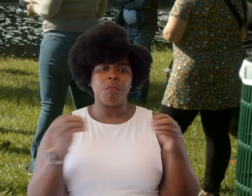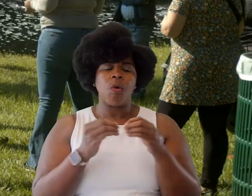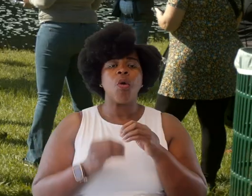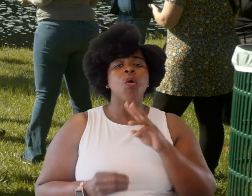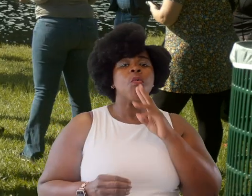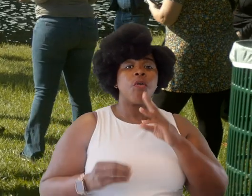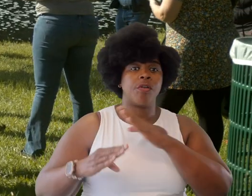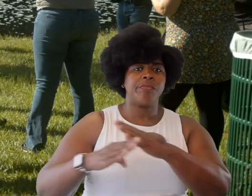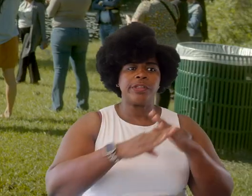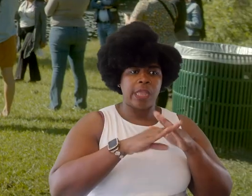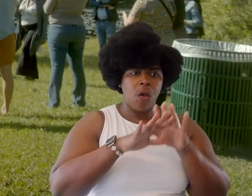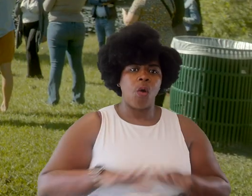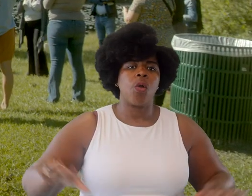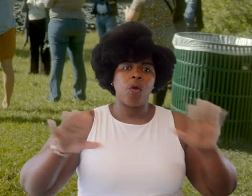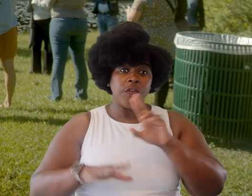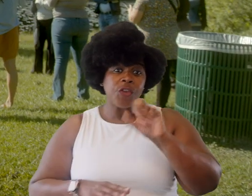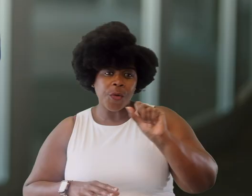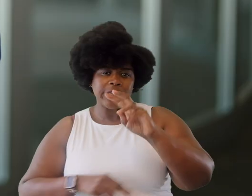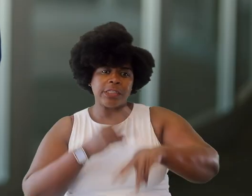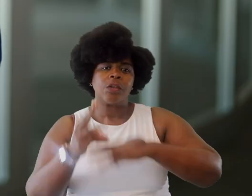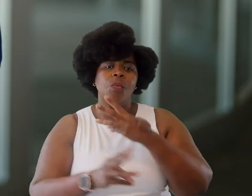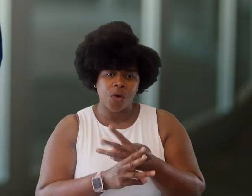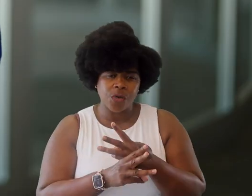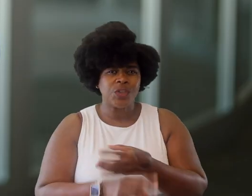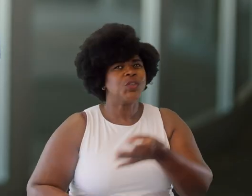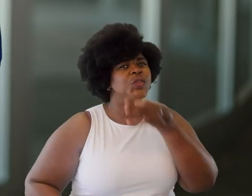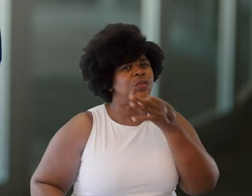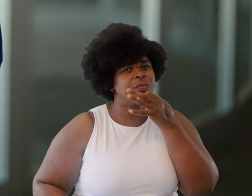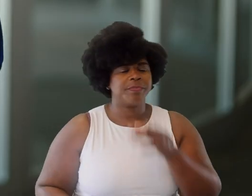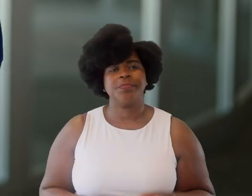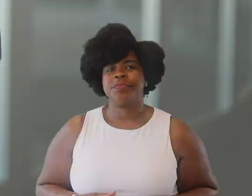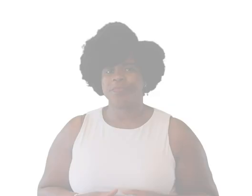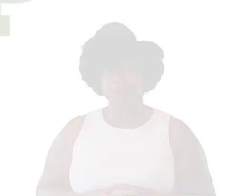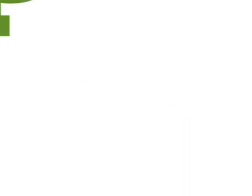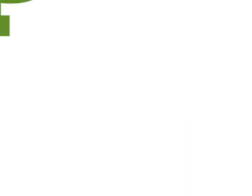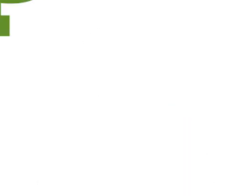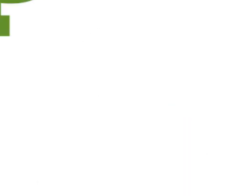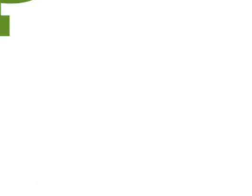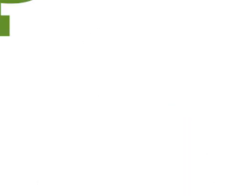excited to add more watersheds across the country and the world very soon.